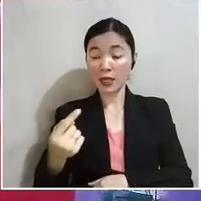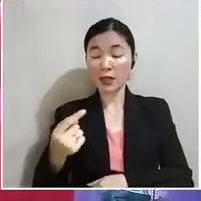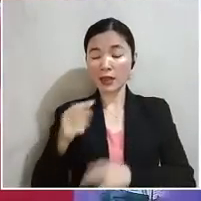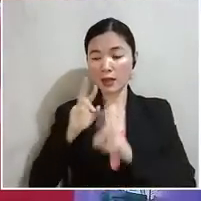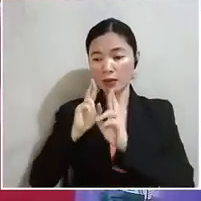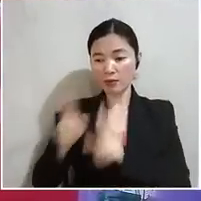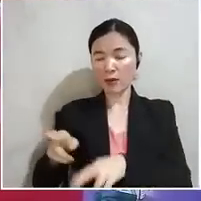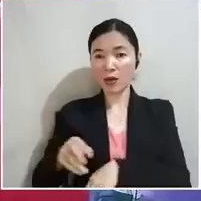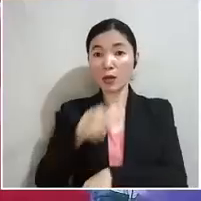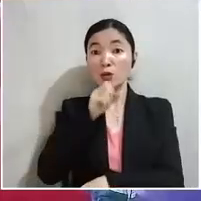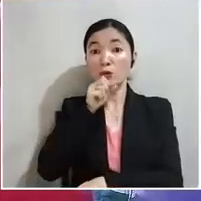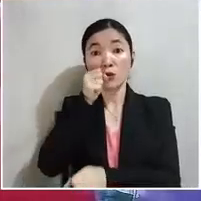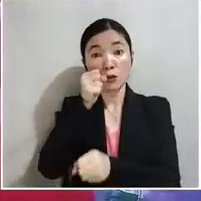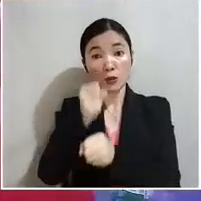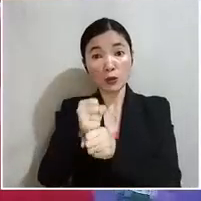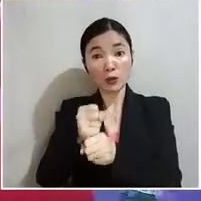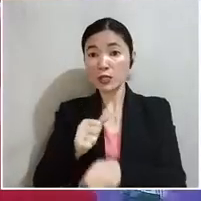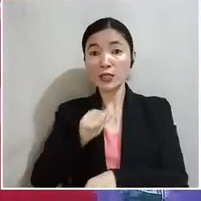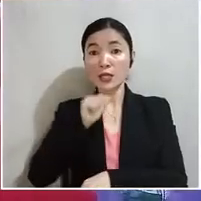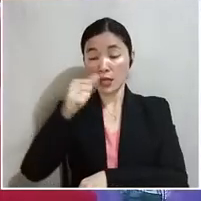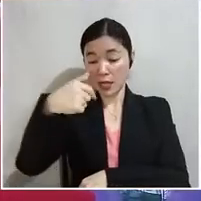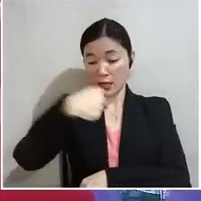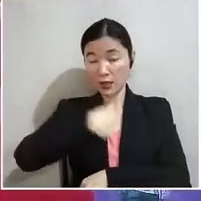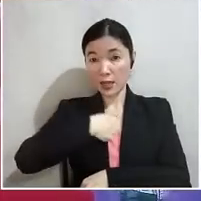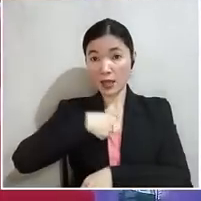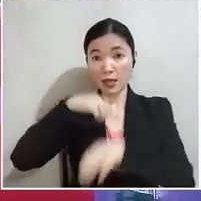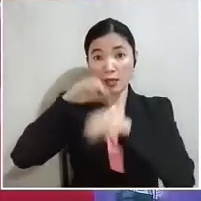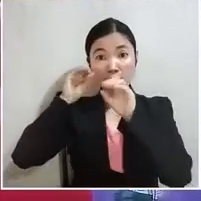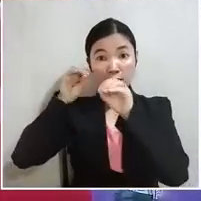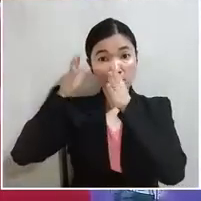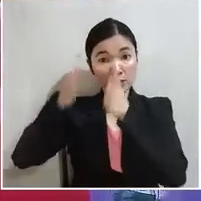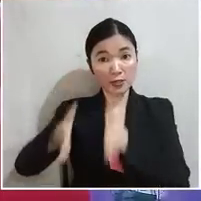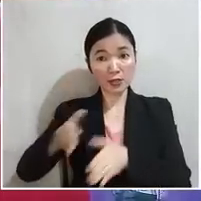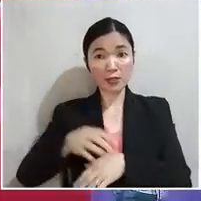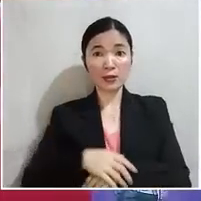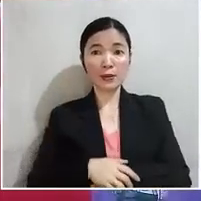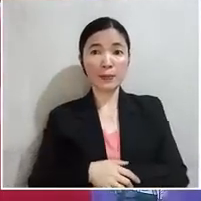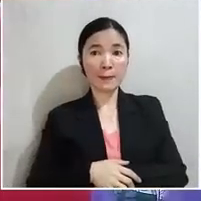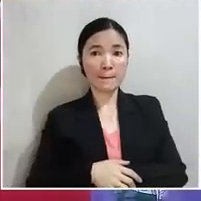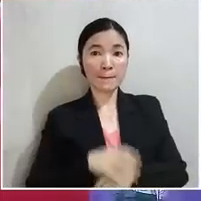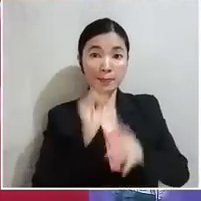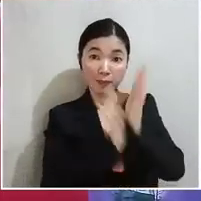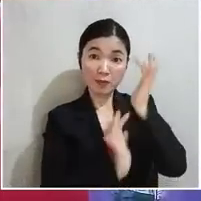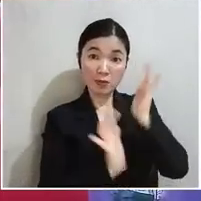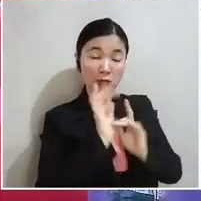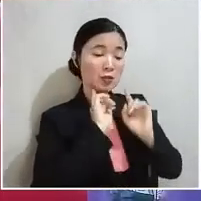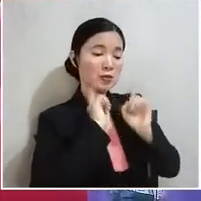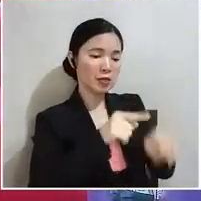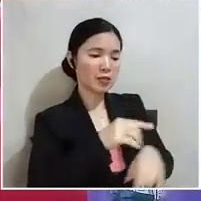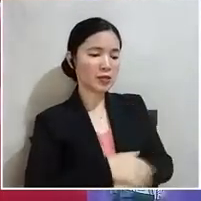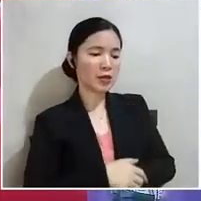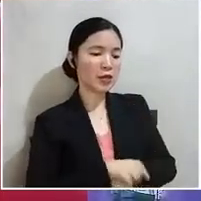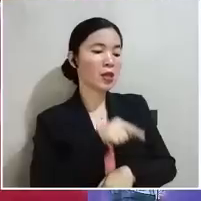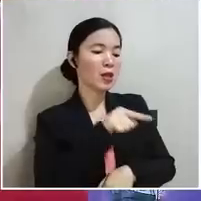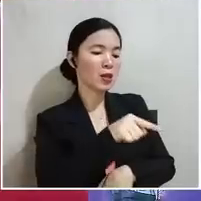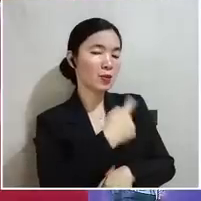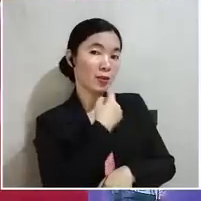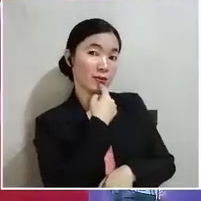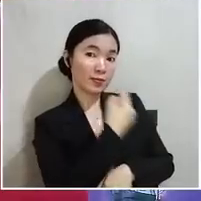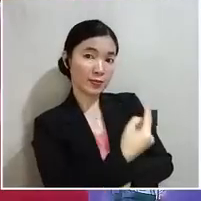"Surely it is not I, Rabbi." He answered, "You have said